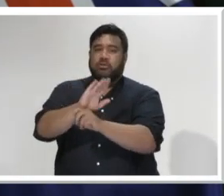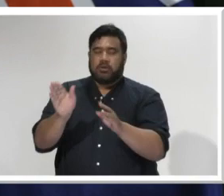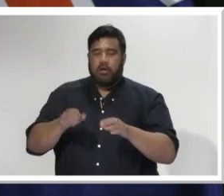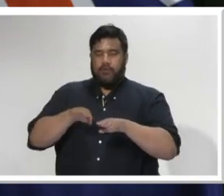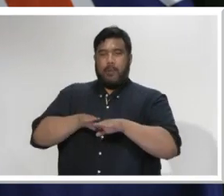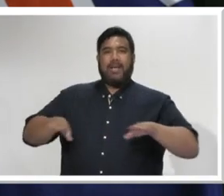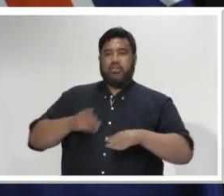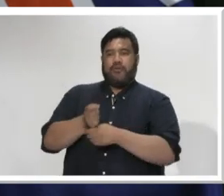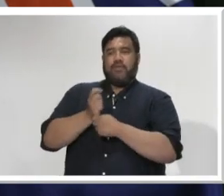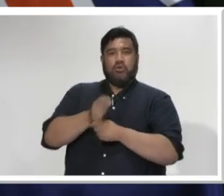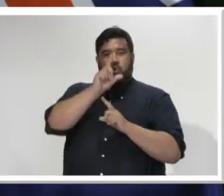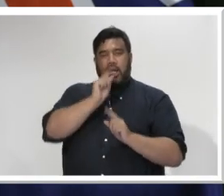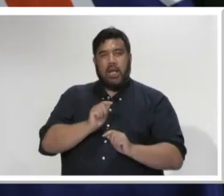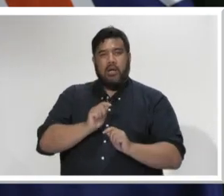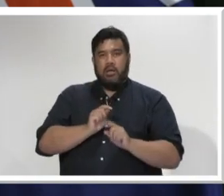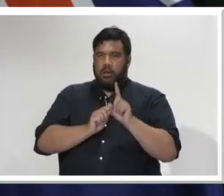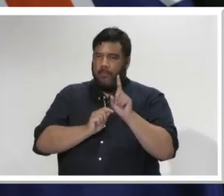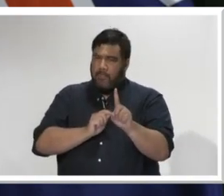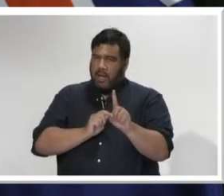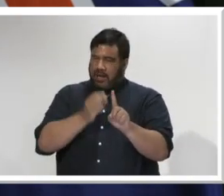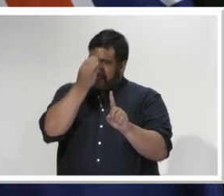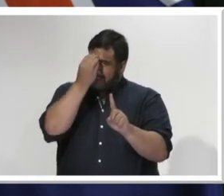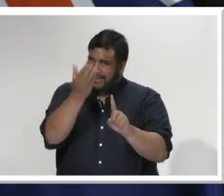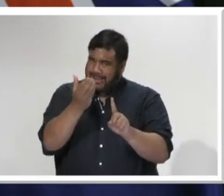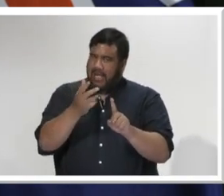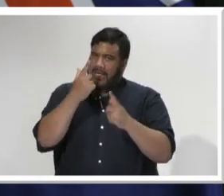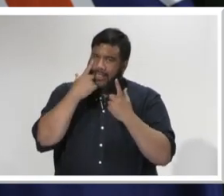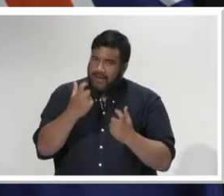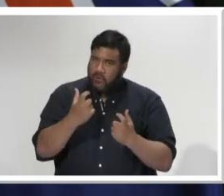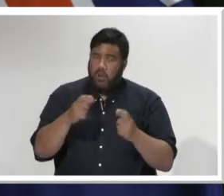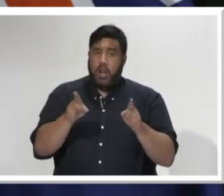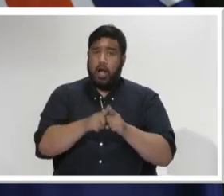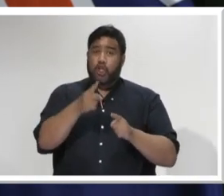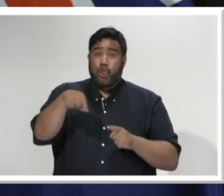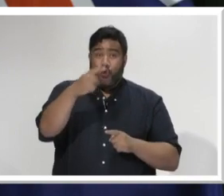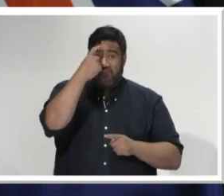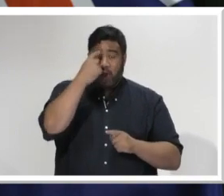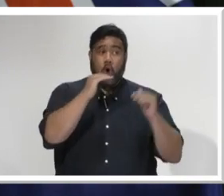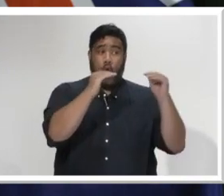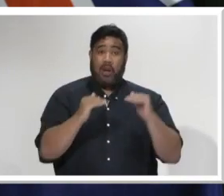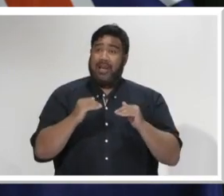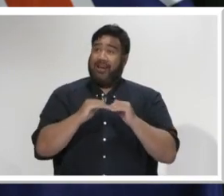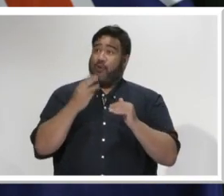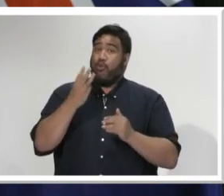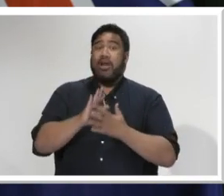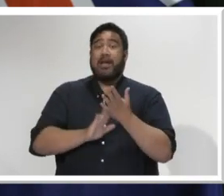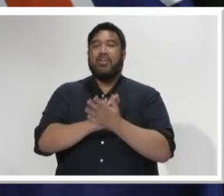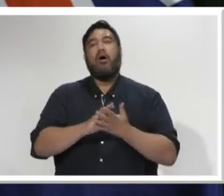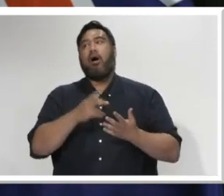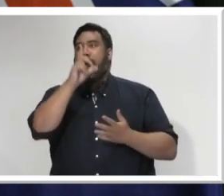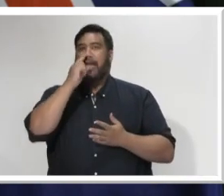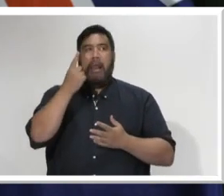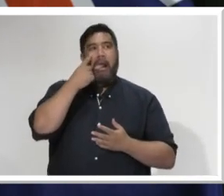I do want to add a word of caution here. Now is not the time to take up a new activity that you have never